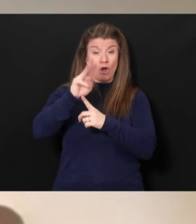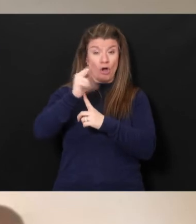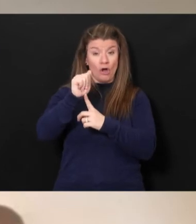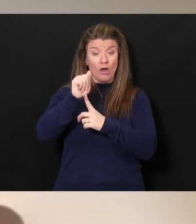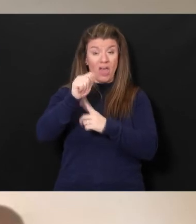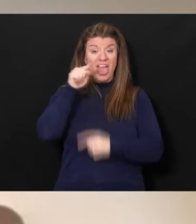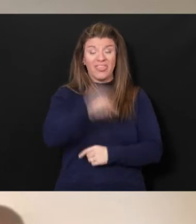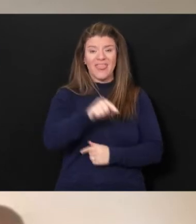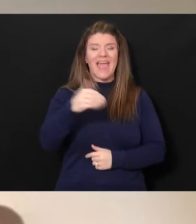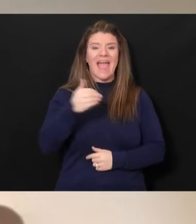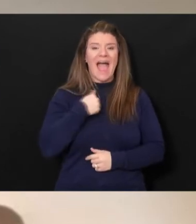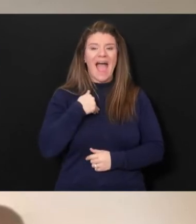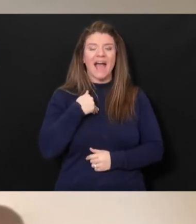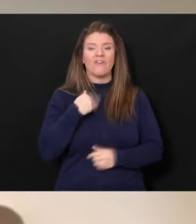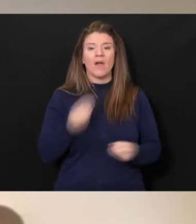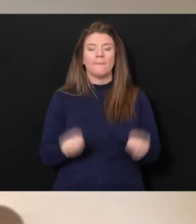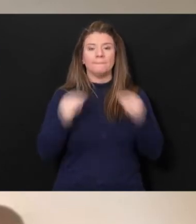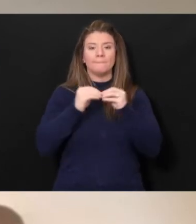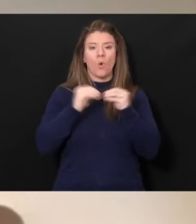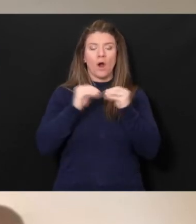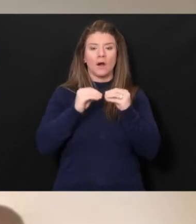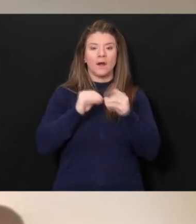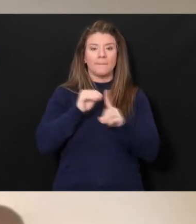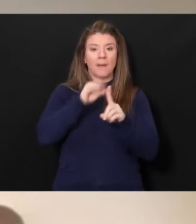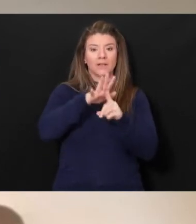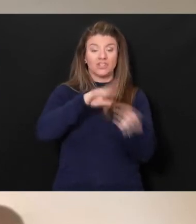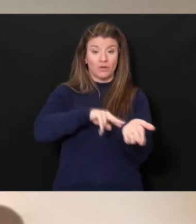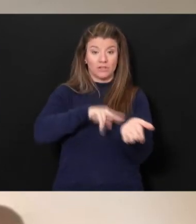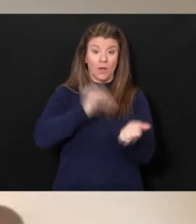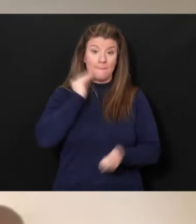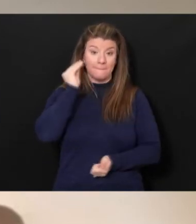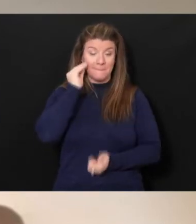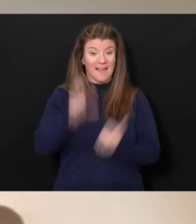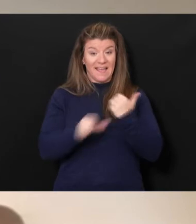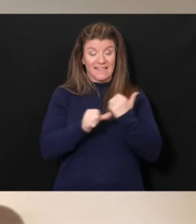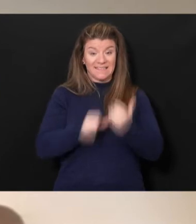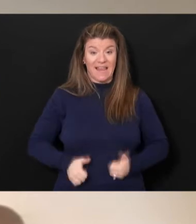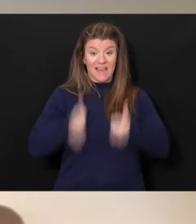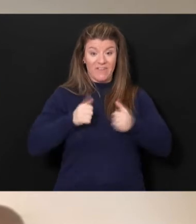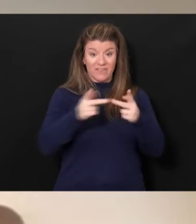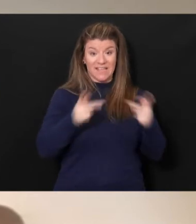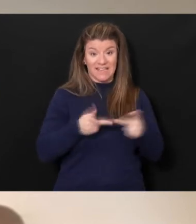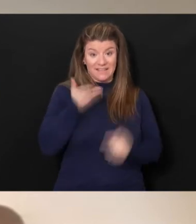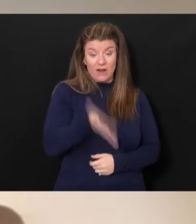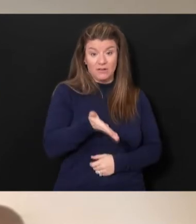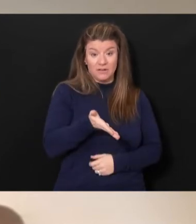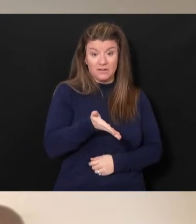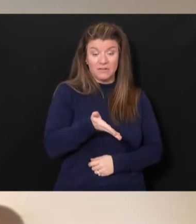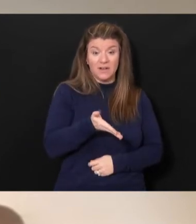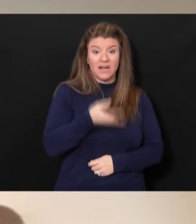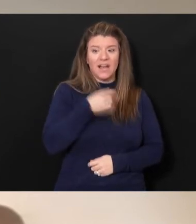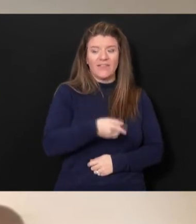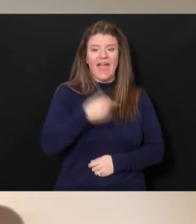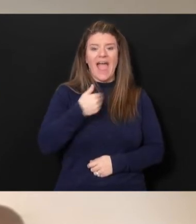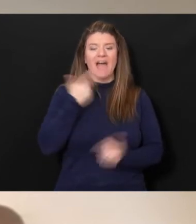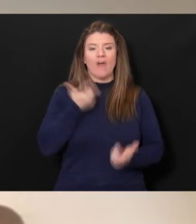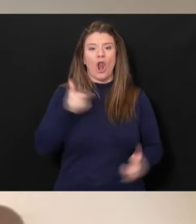have a significant higher concentration of nursing homes and assisted living facilities, and they have a